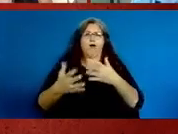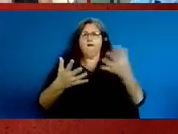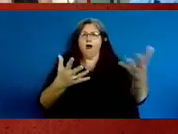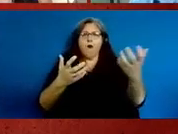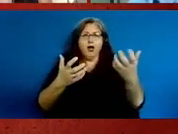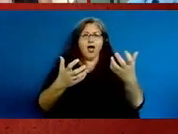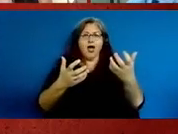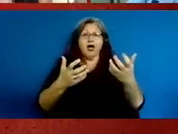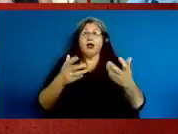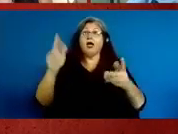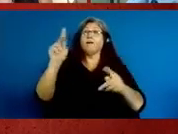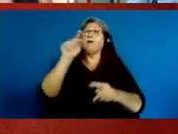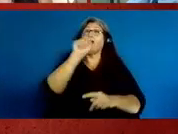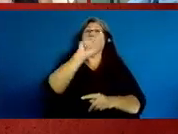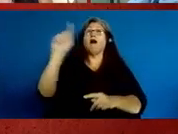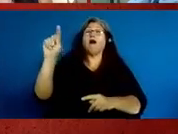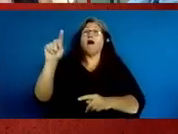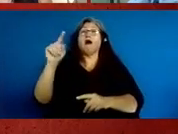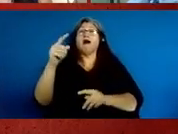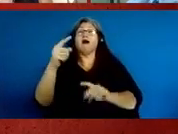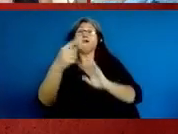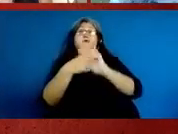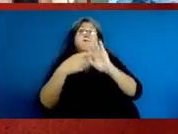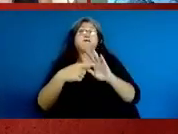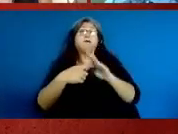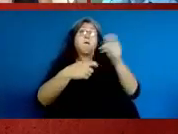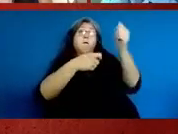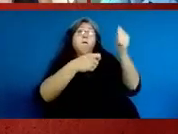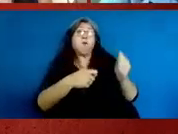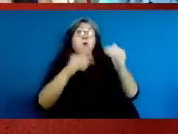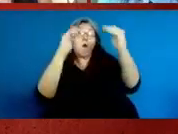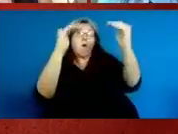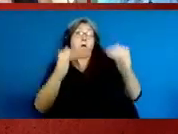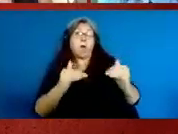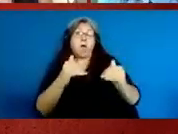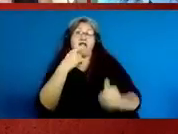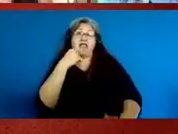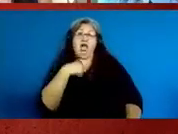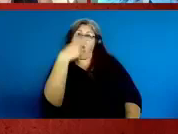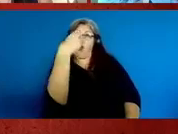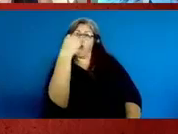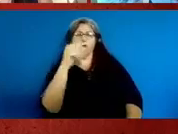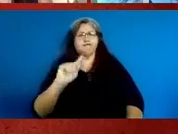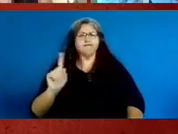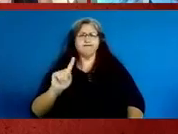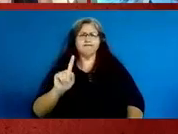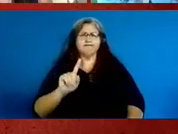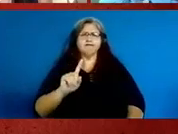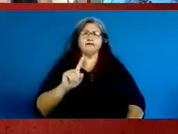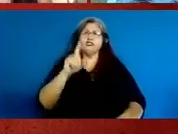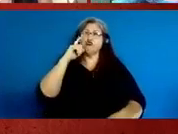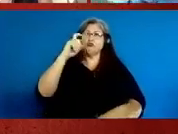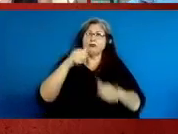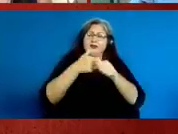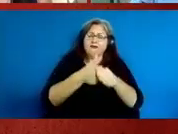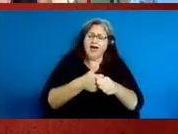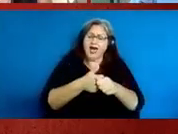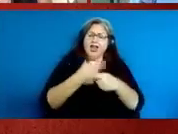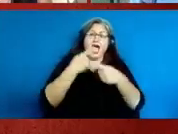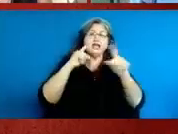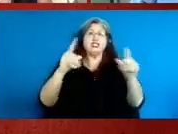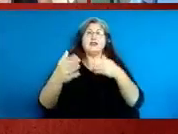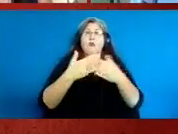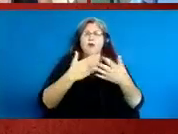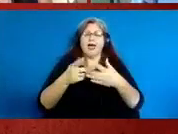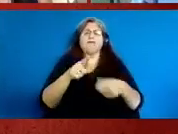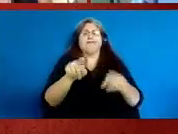let anyone bring you down and tell you that you can't follow your dreams and achieve what you need to